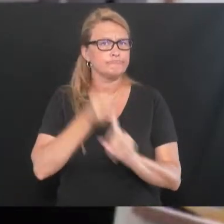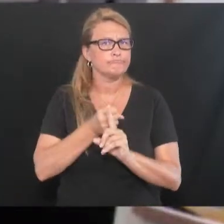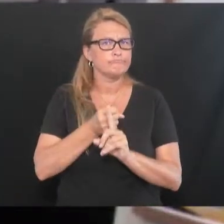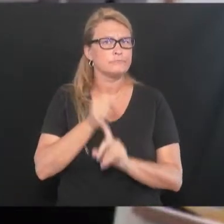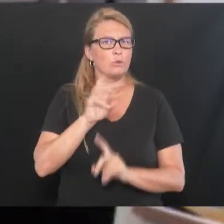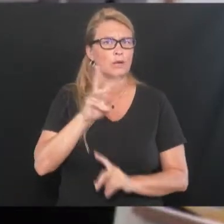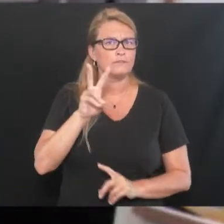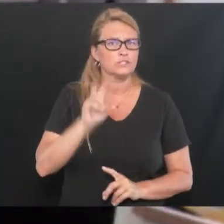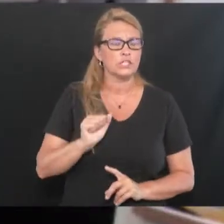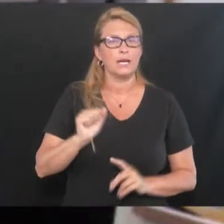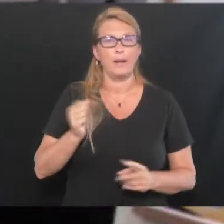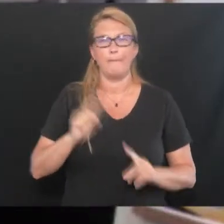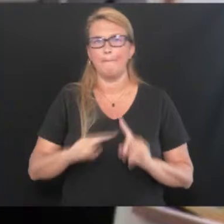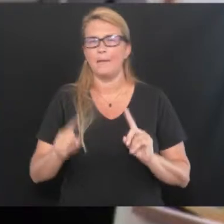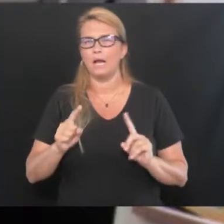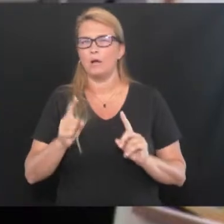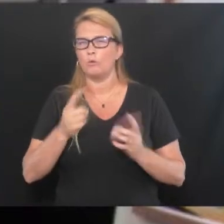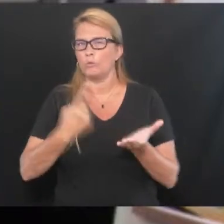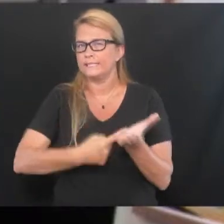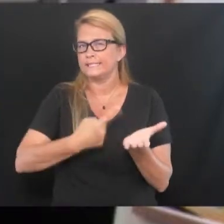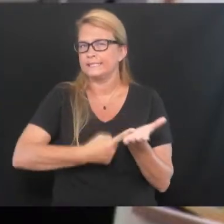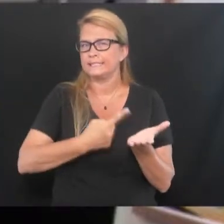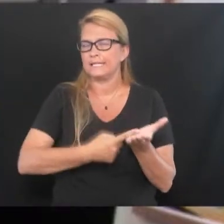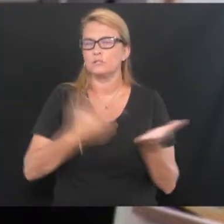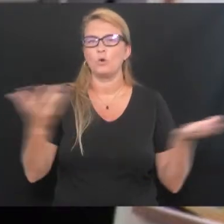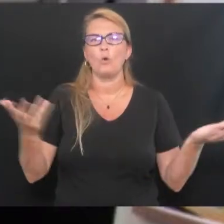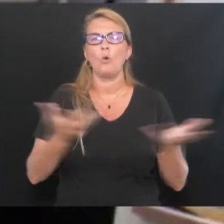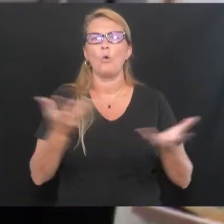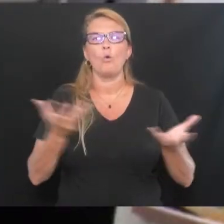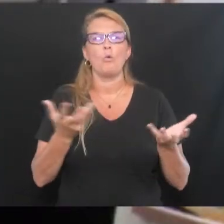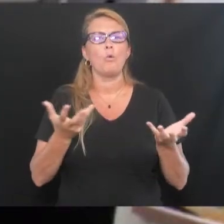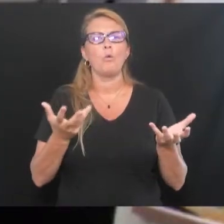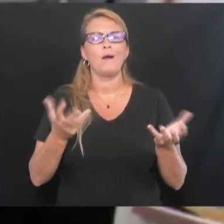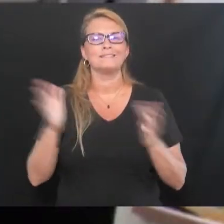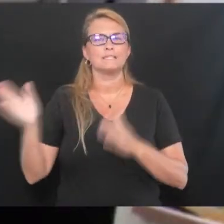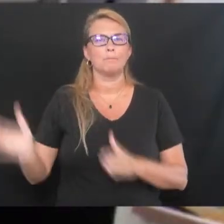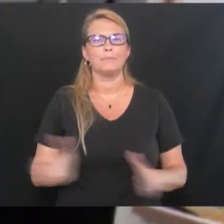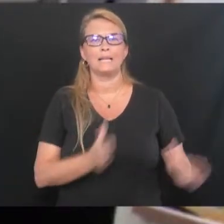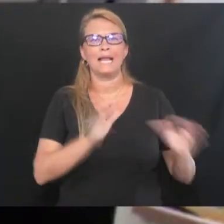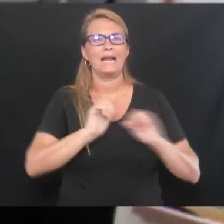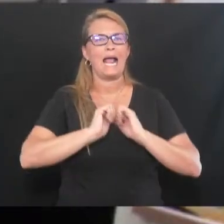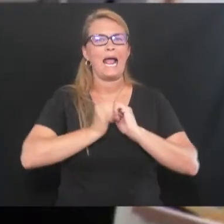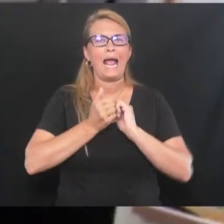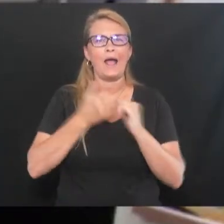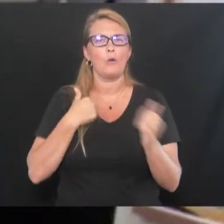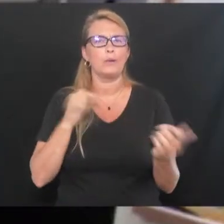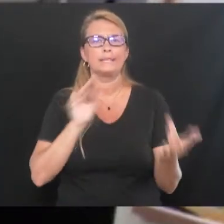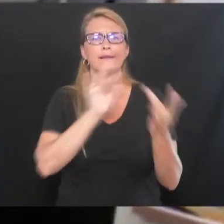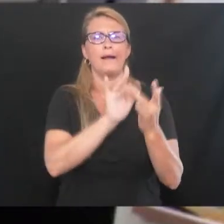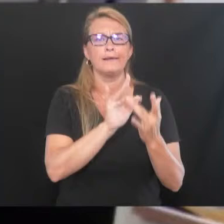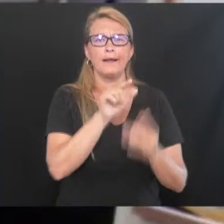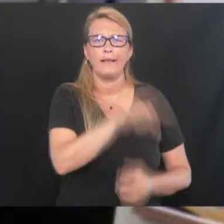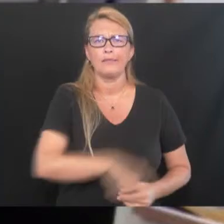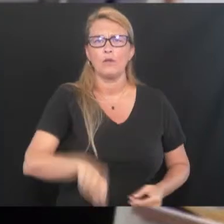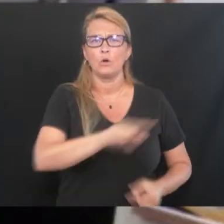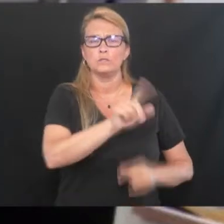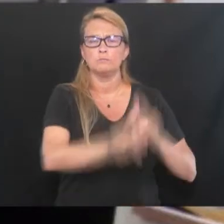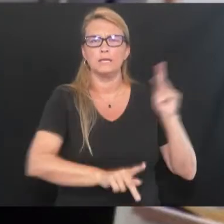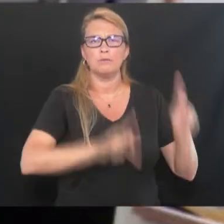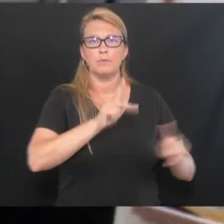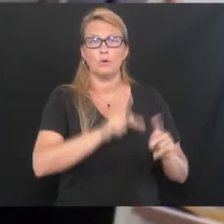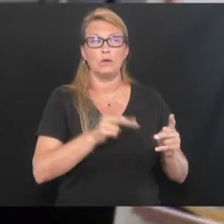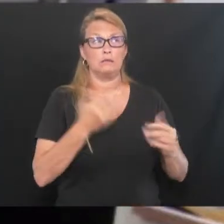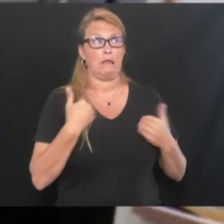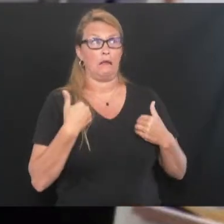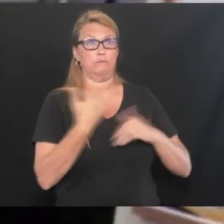if we could talk a little bit about the strategy for reaching those eligible folks. How are we going to let these folks know that these are